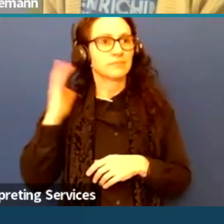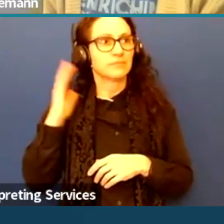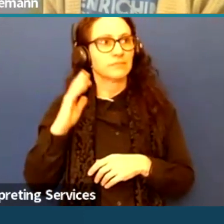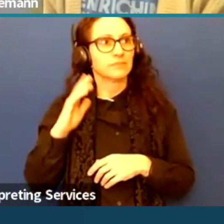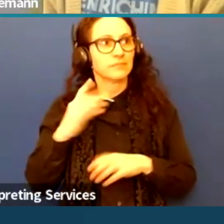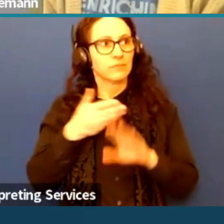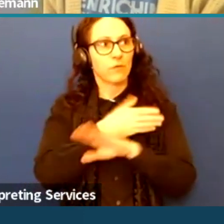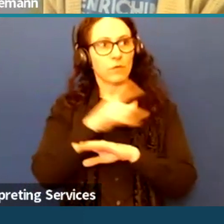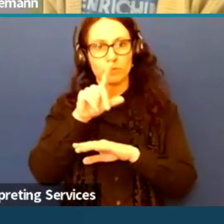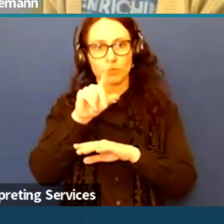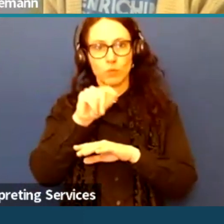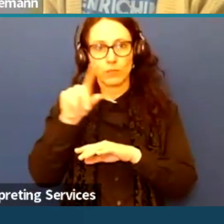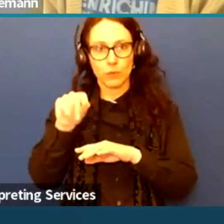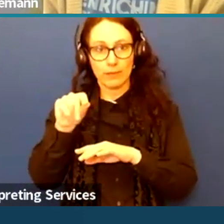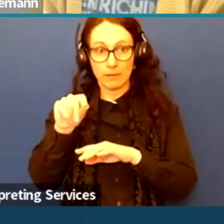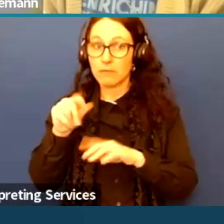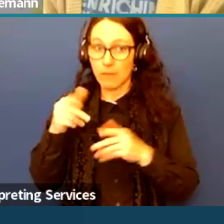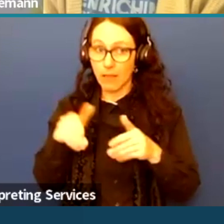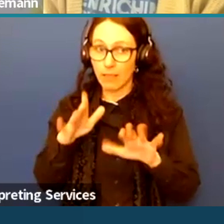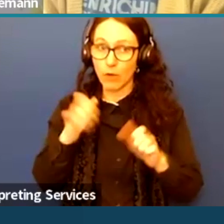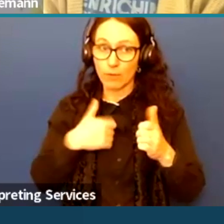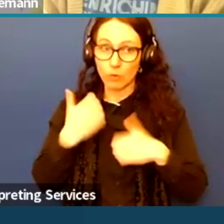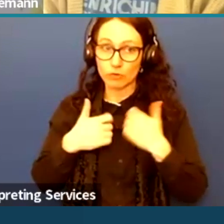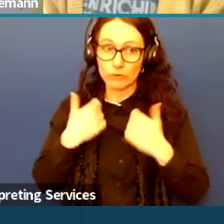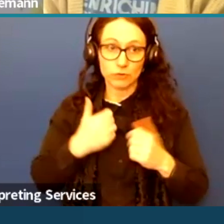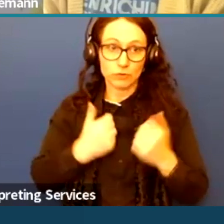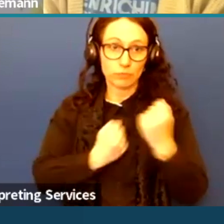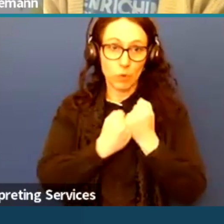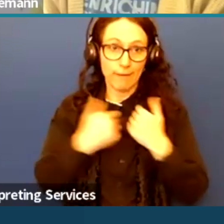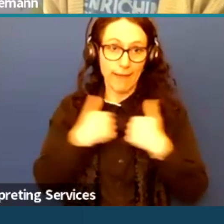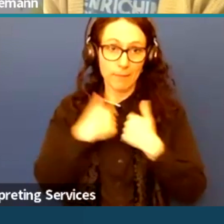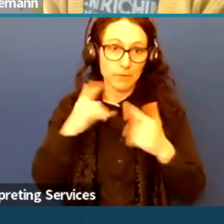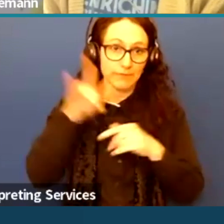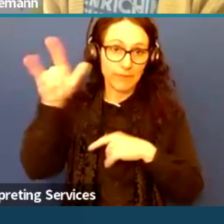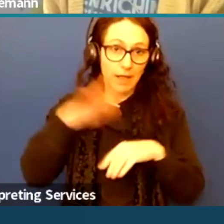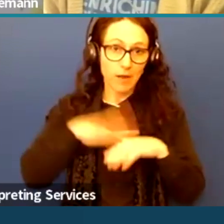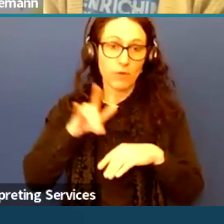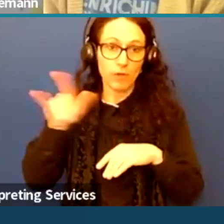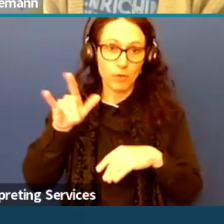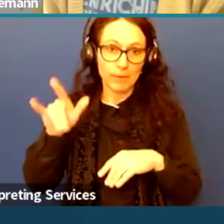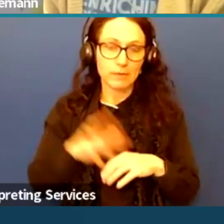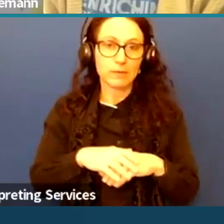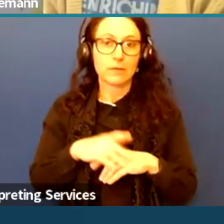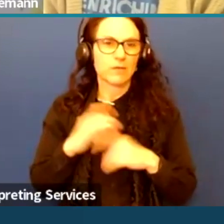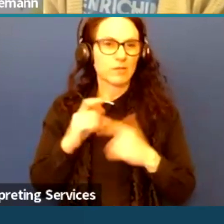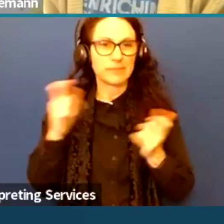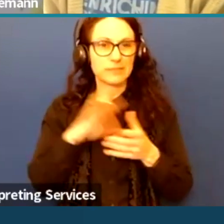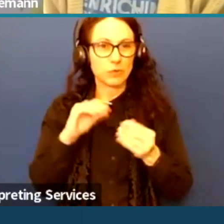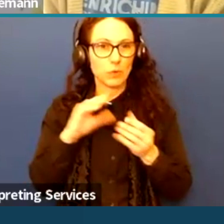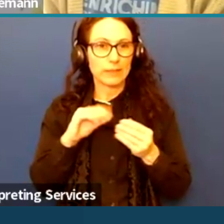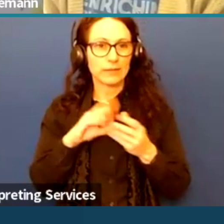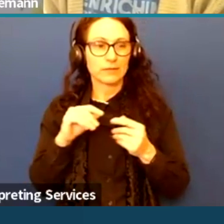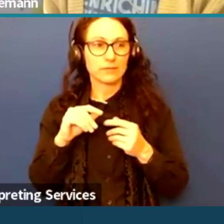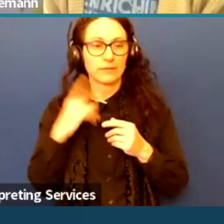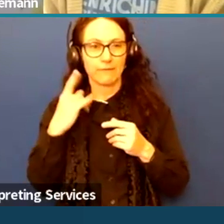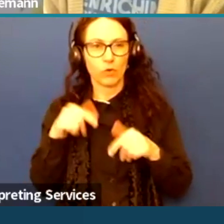2020, they actually allowed emotional support animals to fly on airplanes. That's why you might have seen there's a big story going around for a while